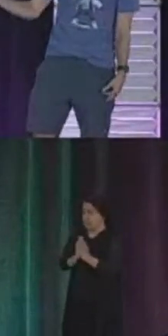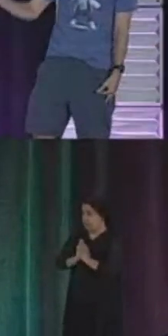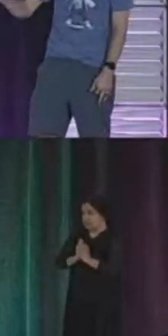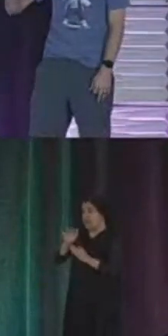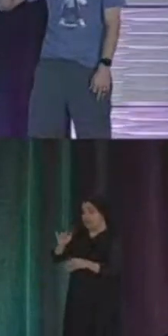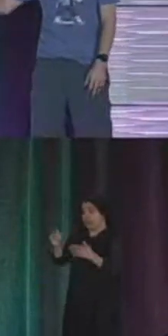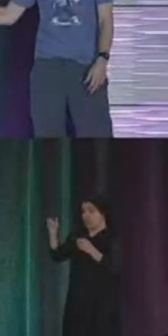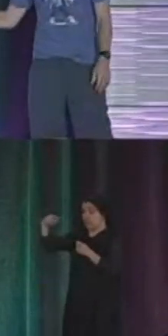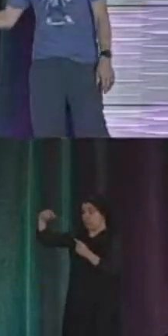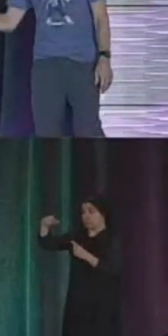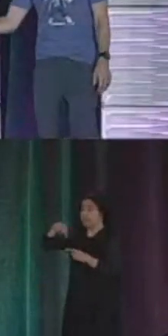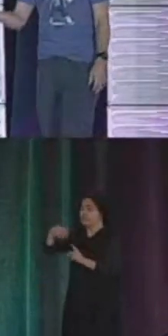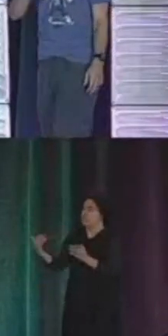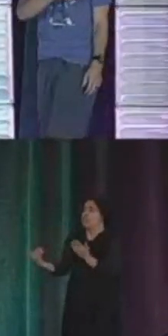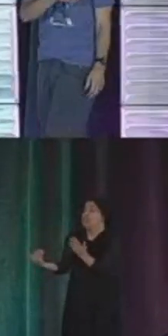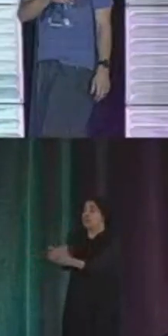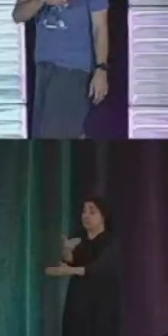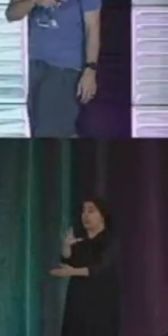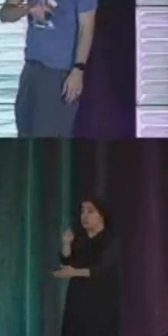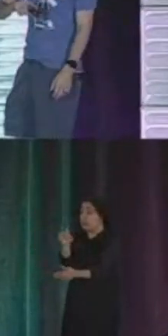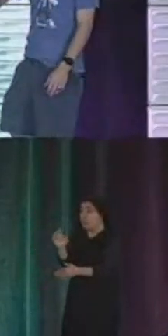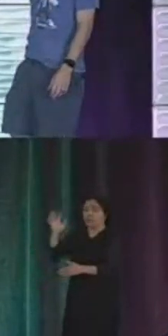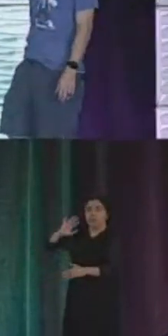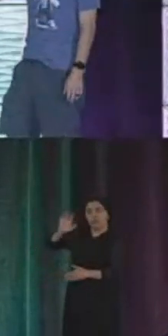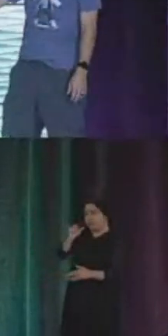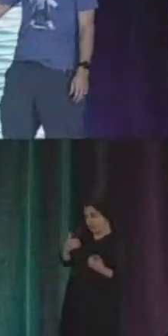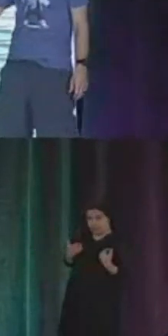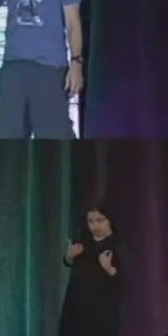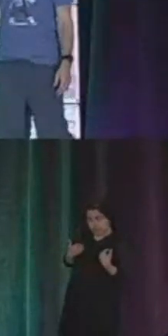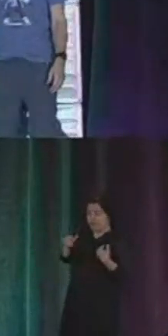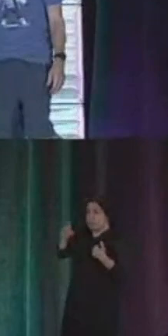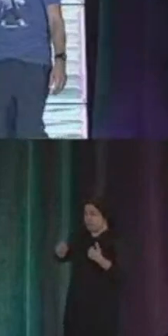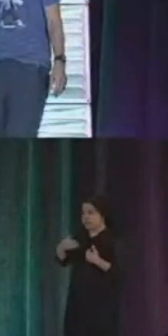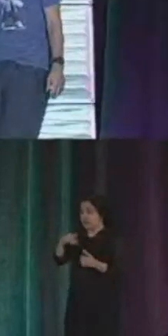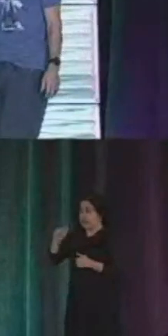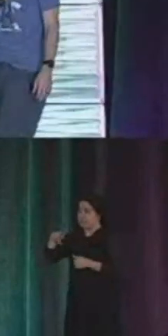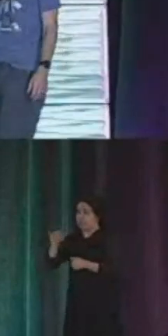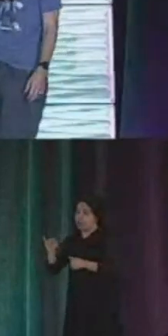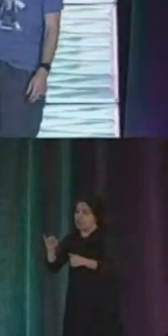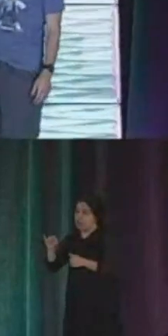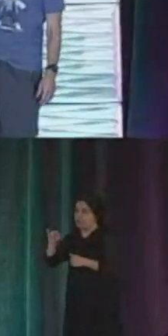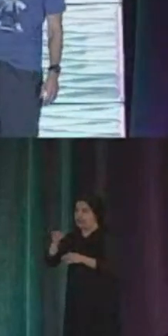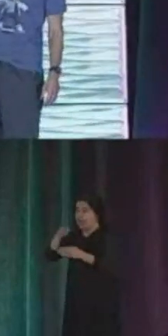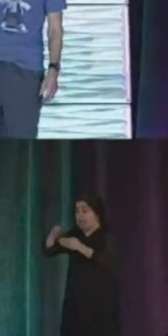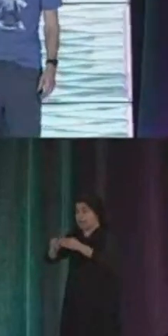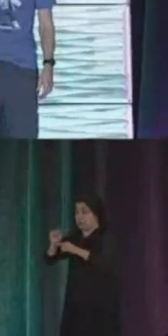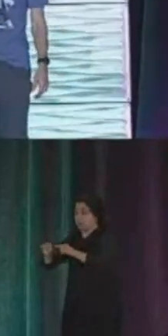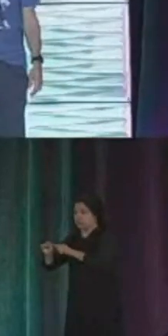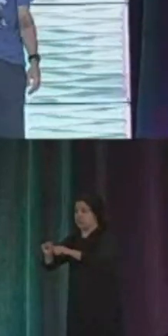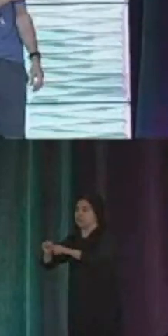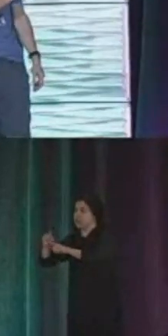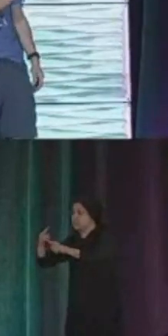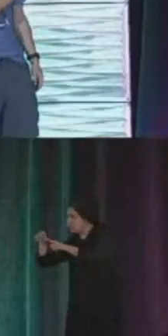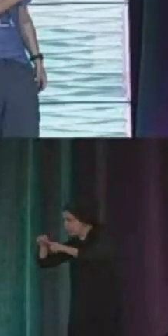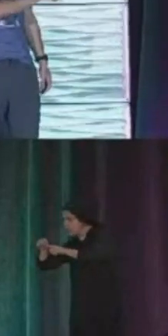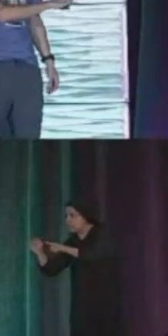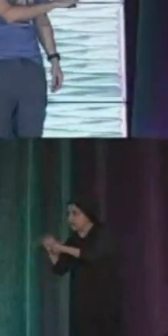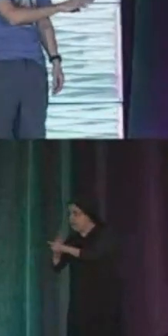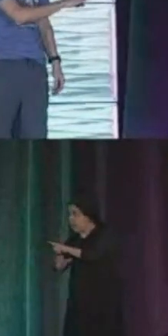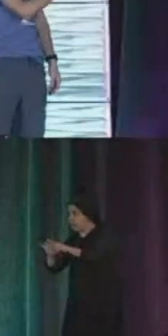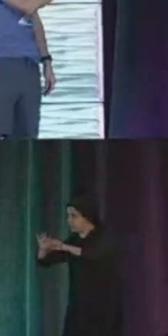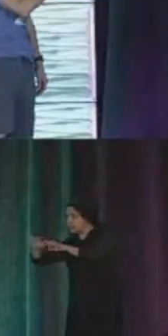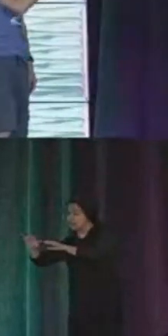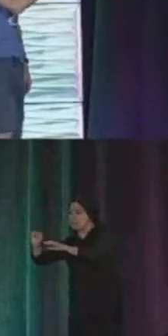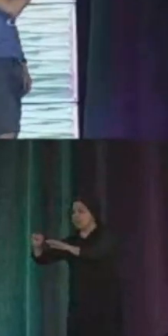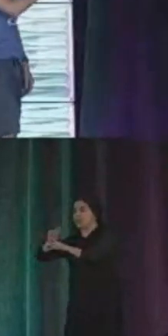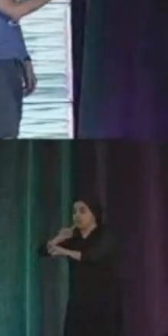the server, this is new code that didn't exist before. We have to have an API endpoint that our client can talk to. In fact, all of this stuff that